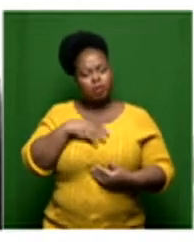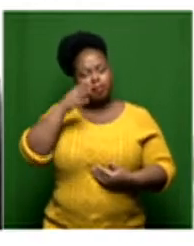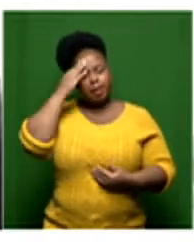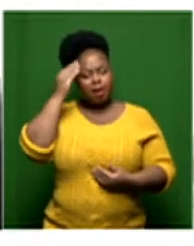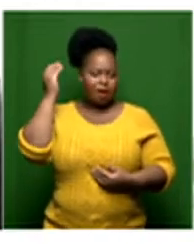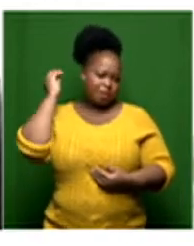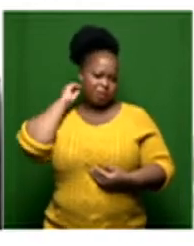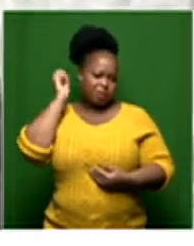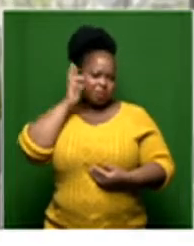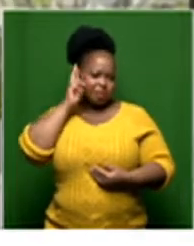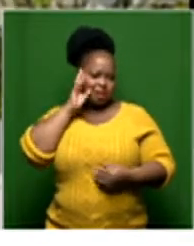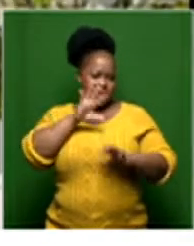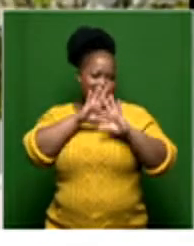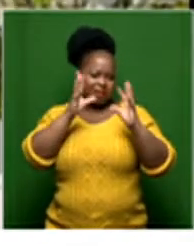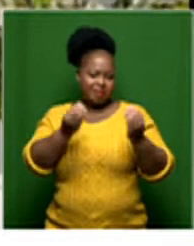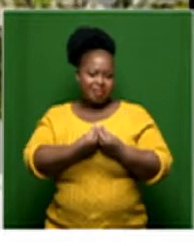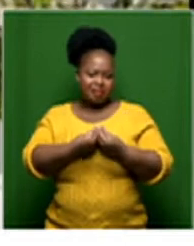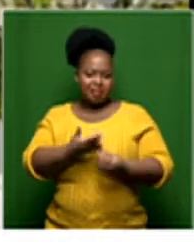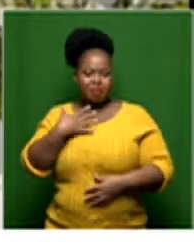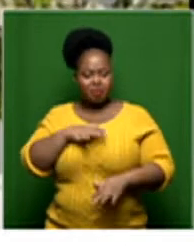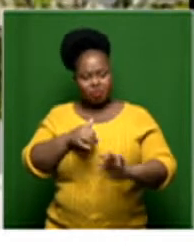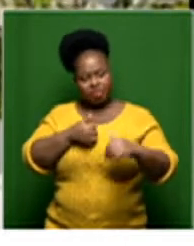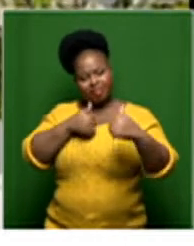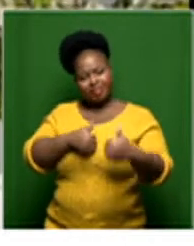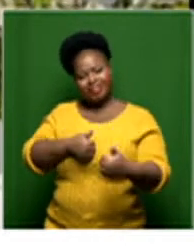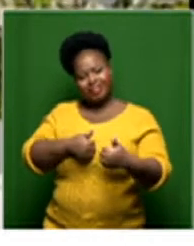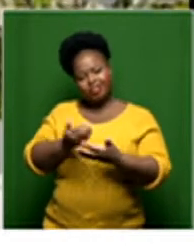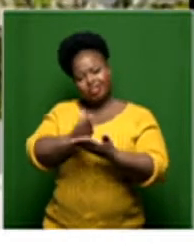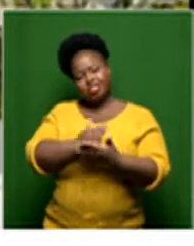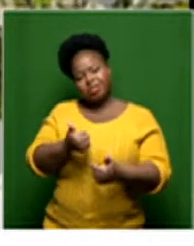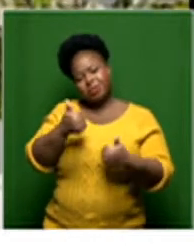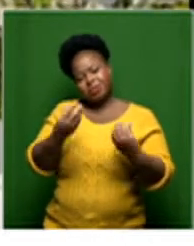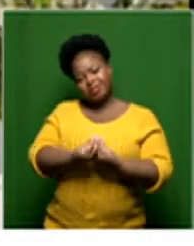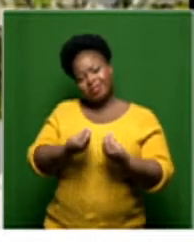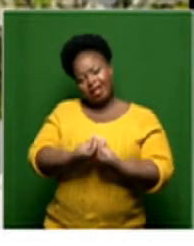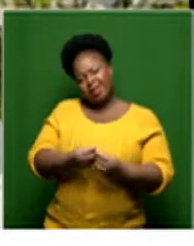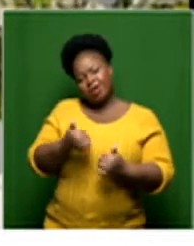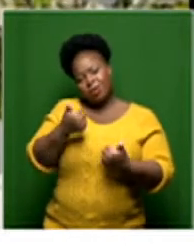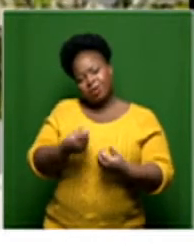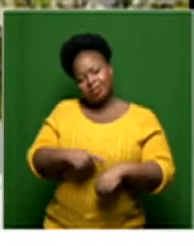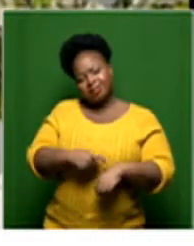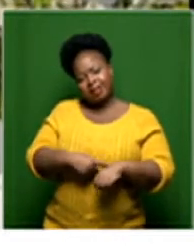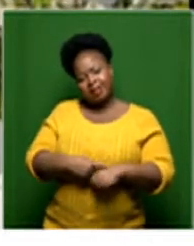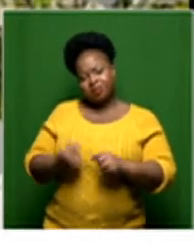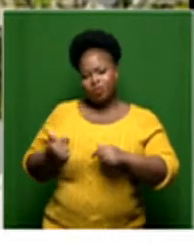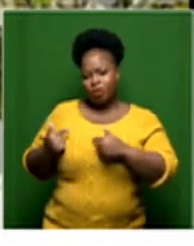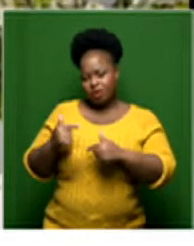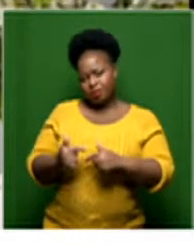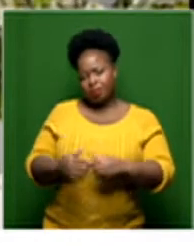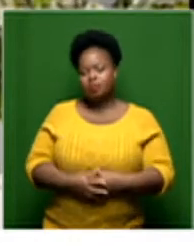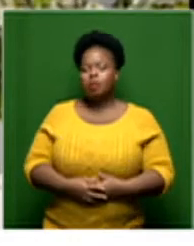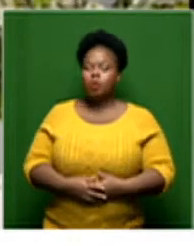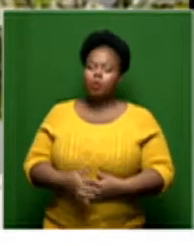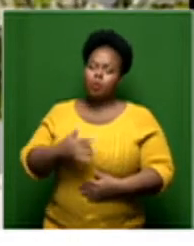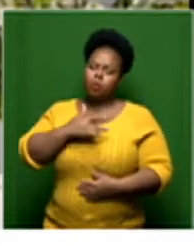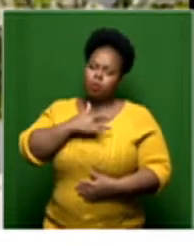memories and Dawn, and they came and wanted to sit and share the good times and maintain a legacy in the most